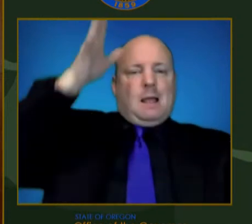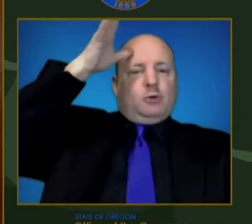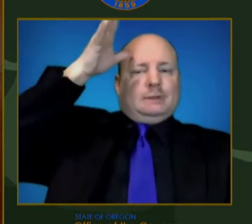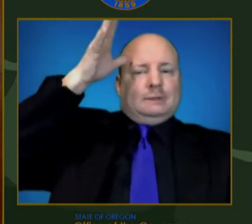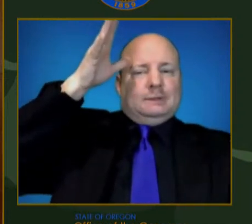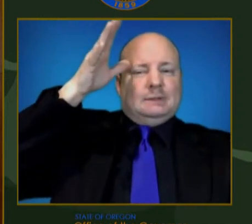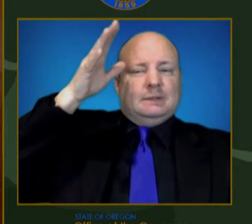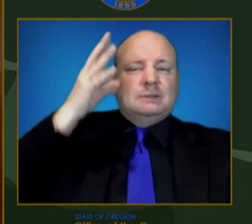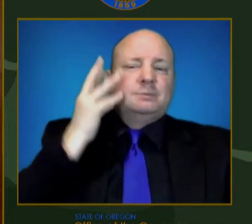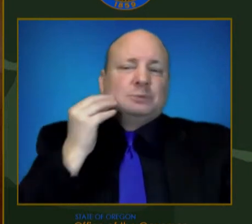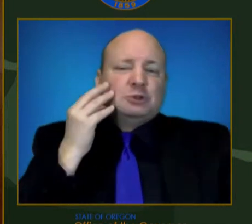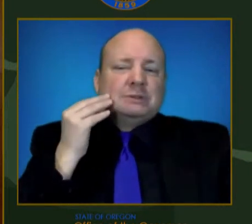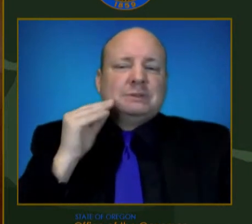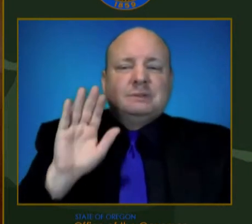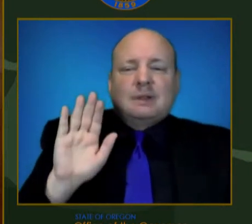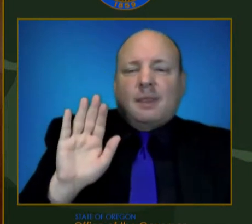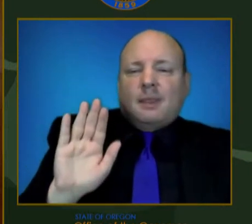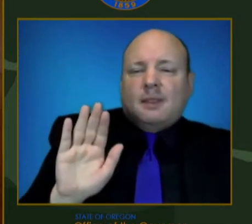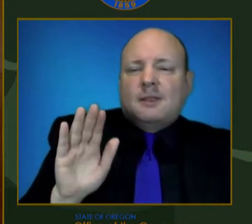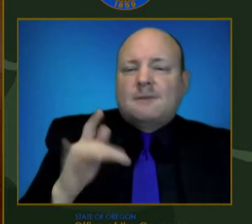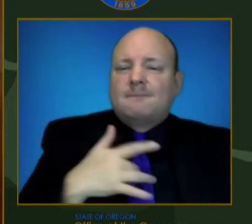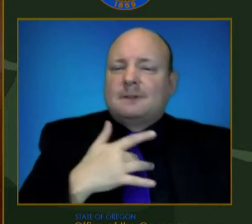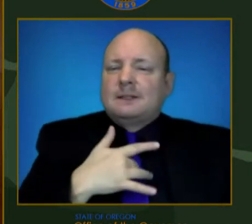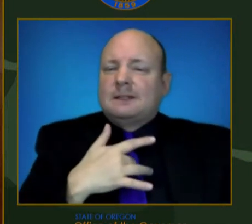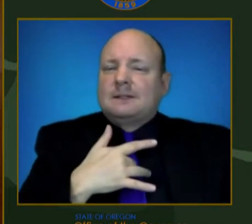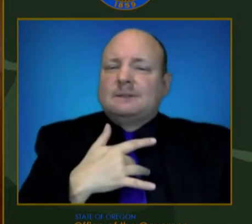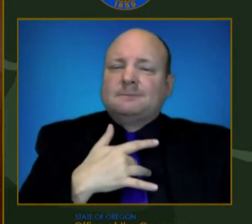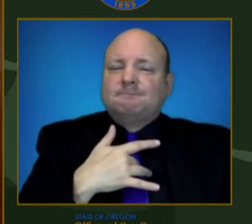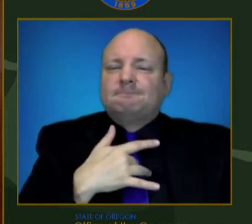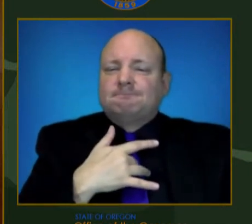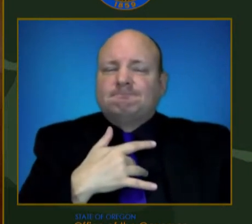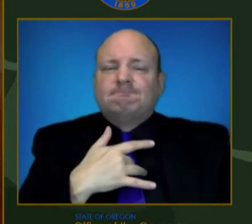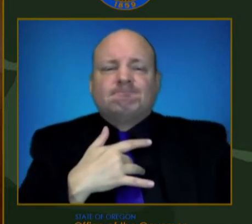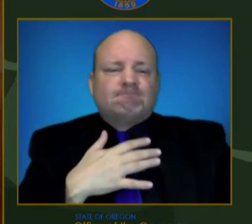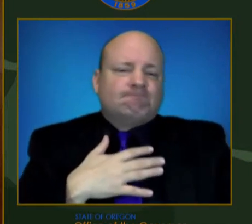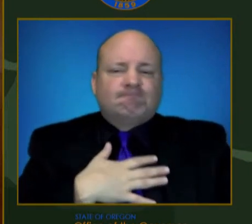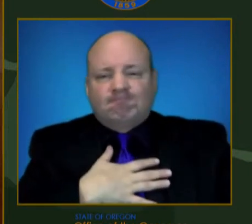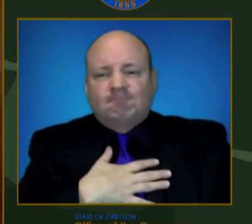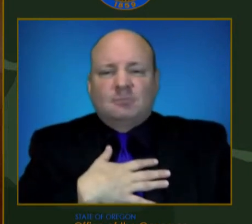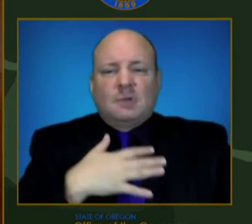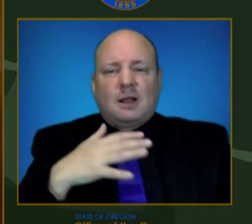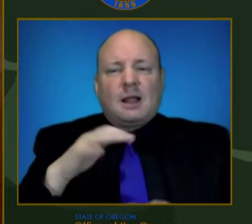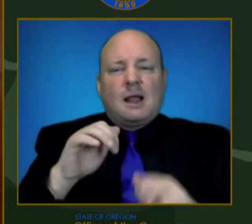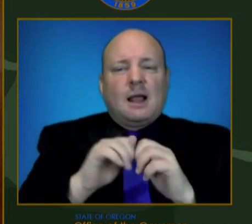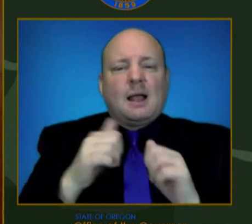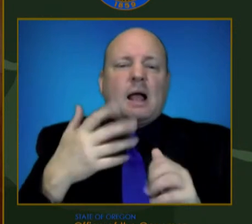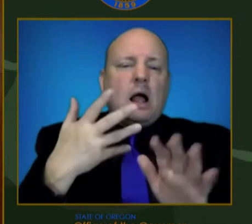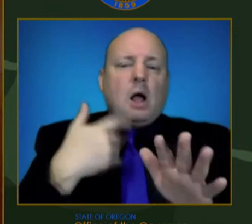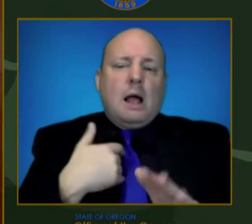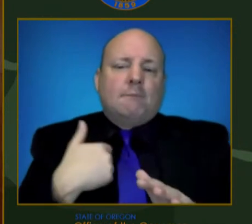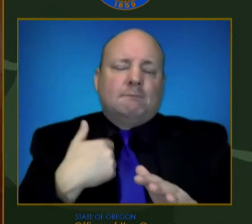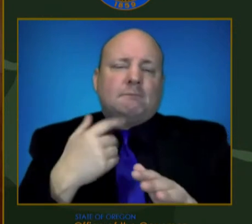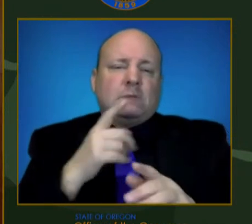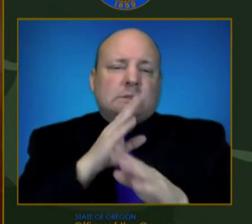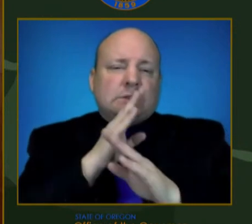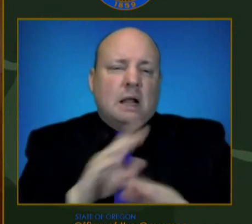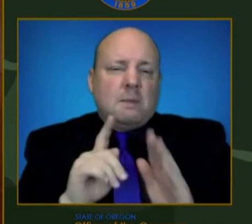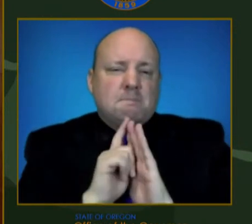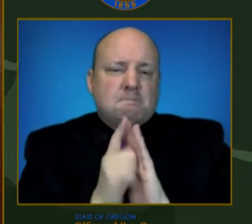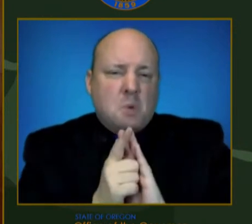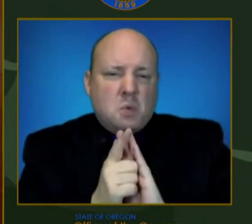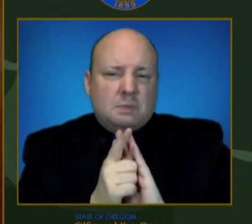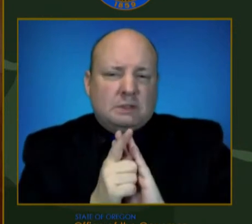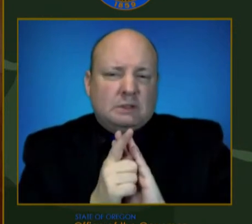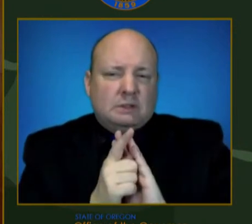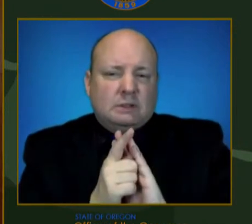And it's not lost upon me that we also have a unique moment right now to leverage